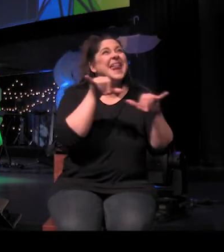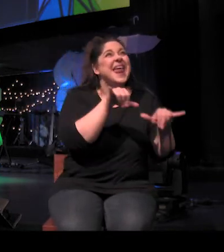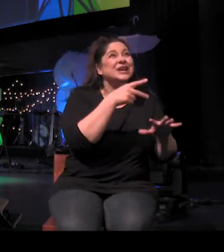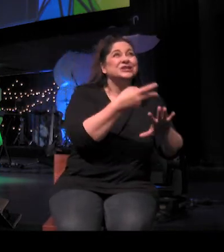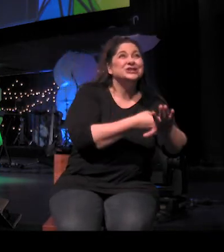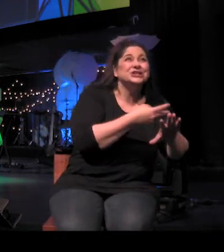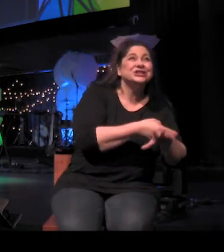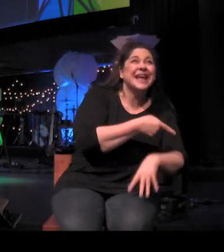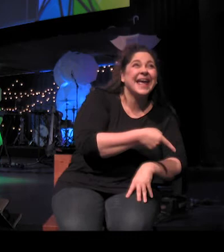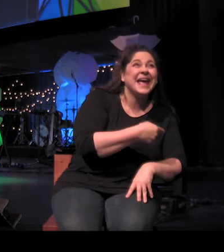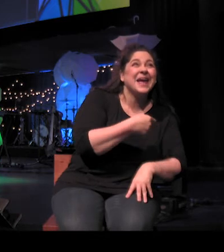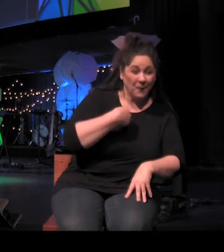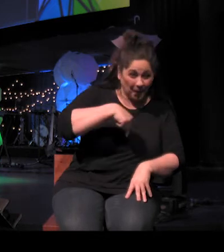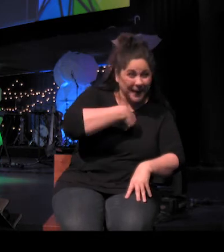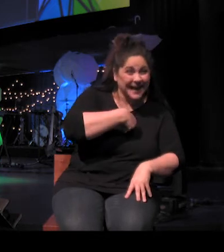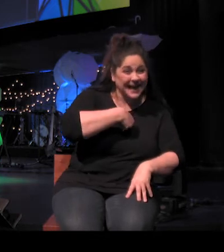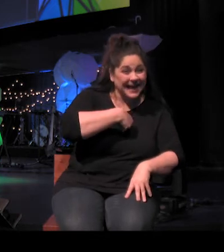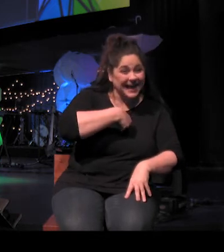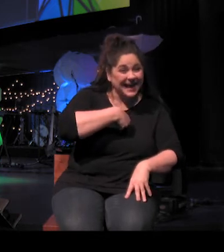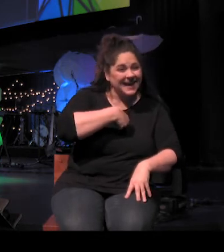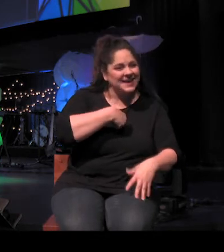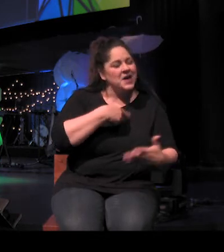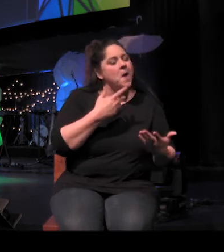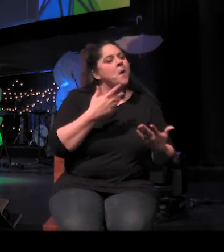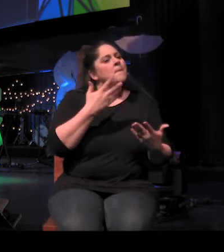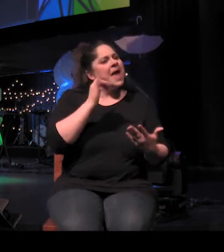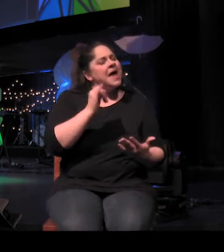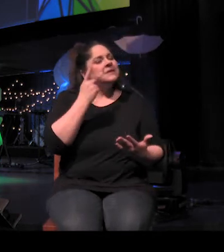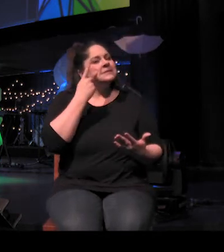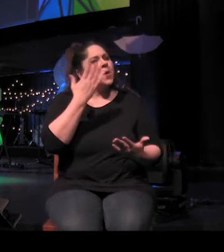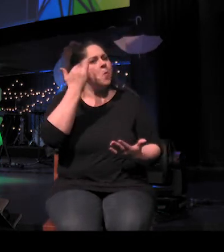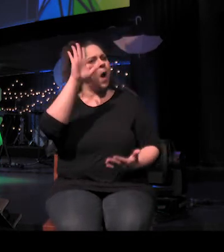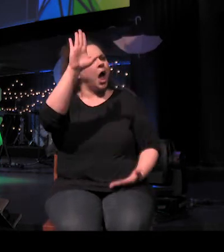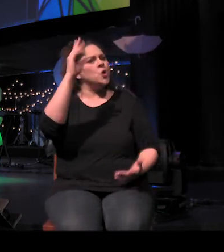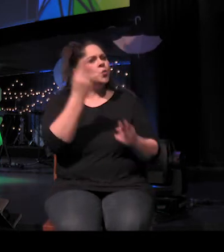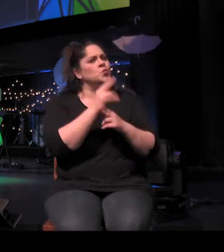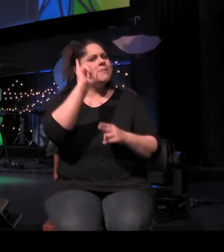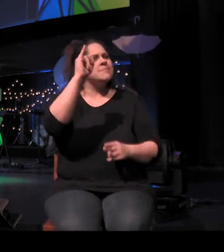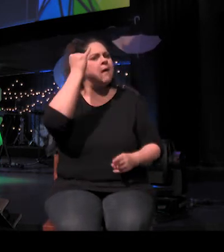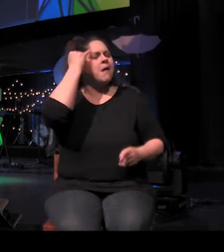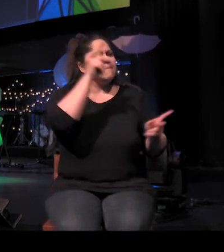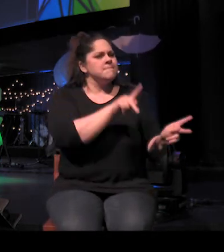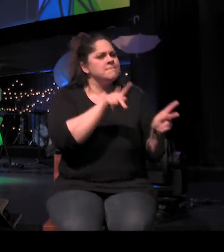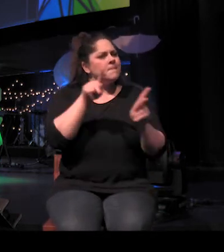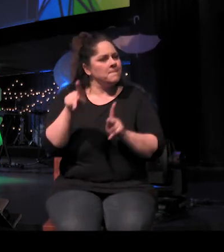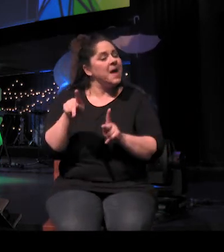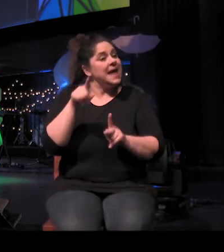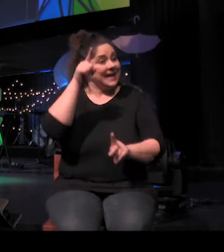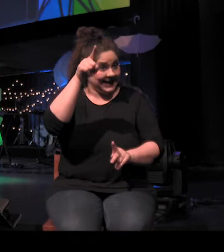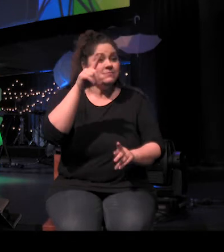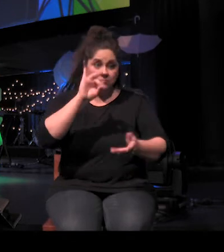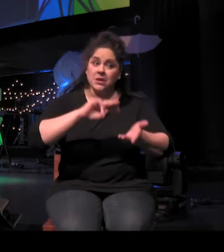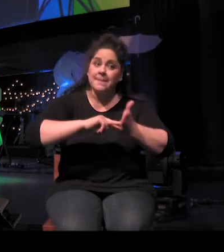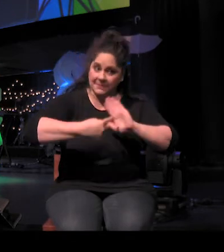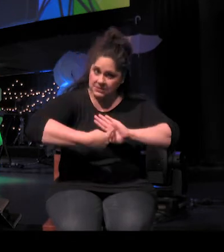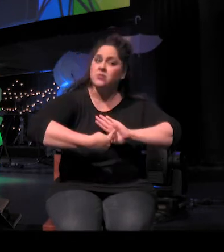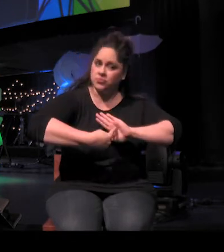very important we understand why this analogy was used, because it was used intentionally. And it points